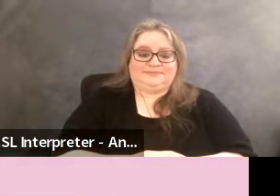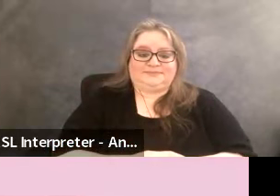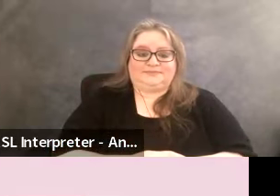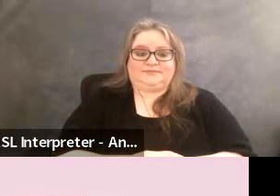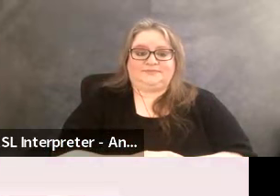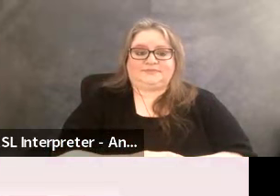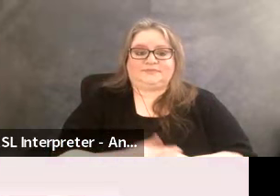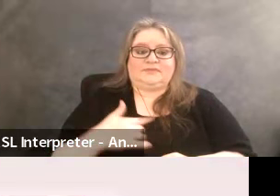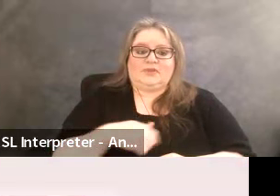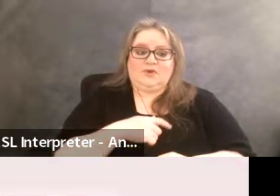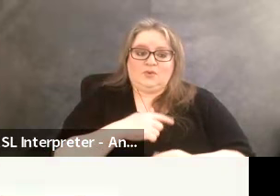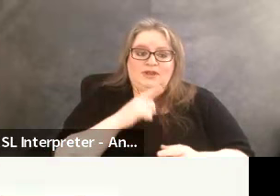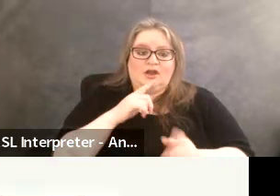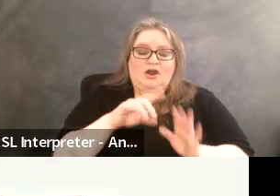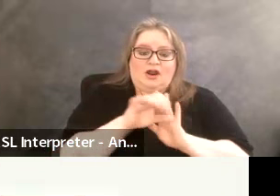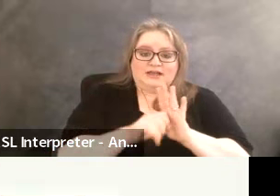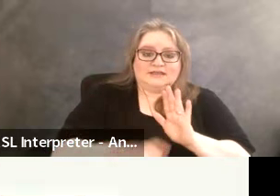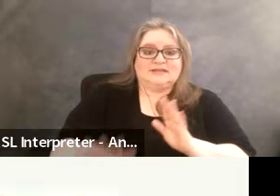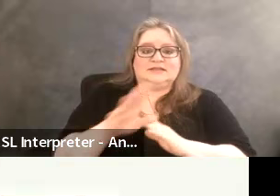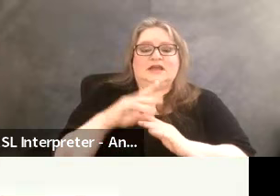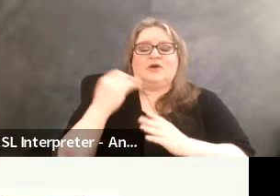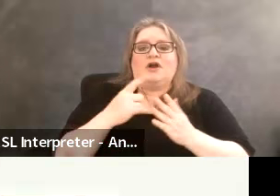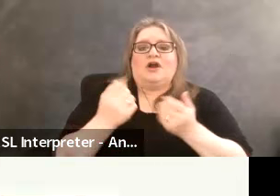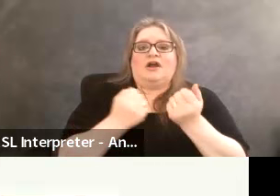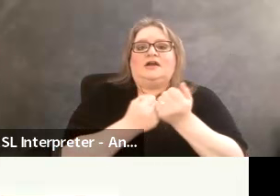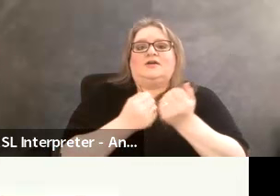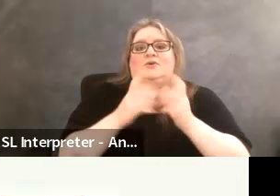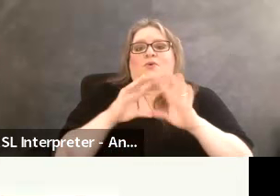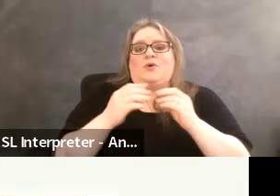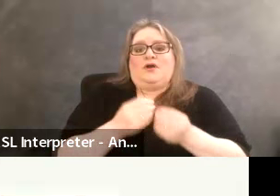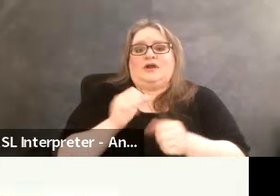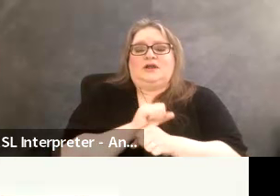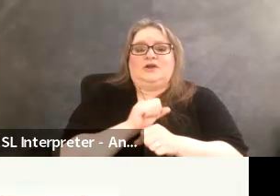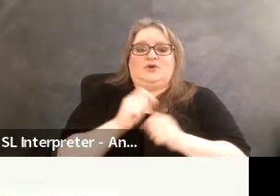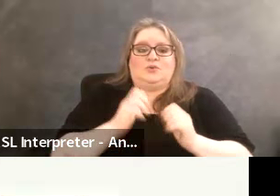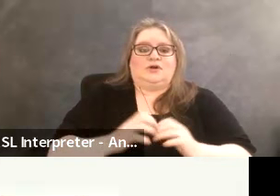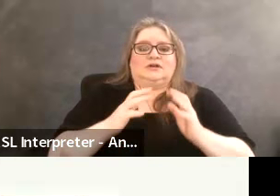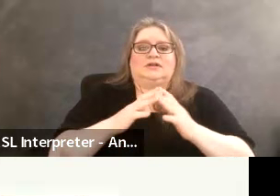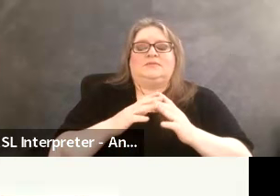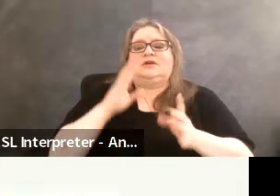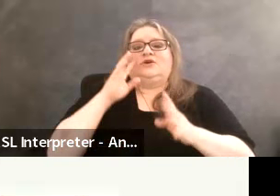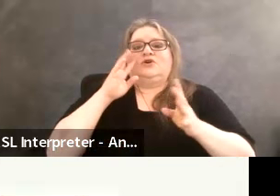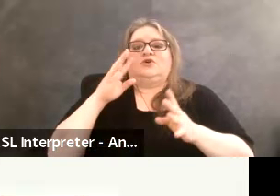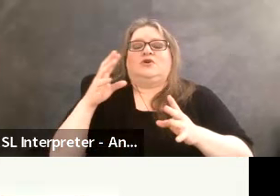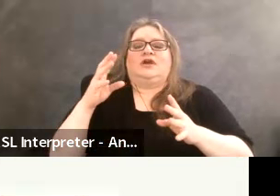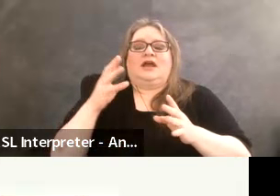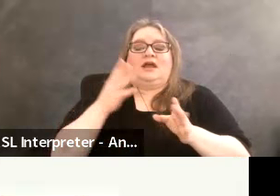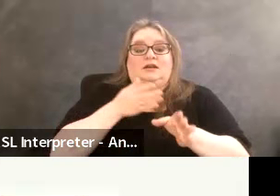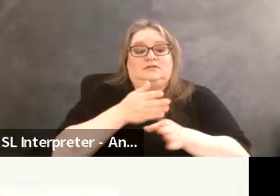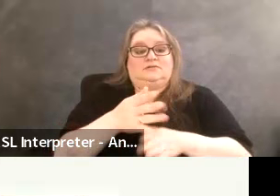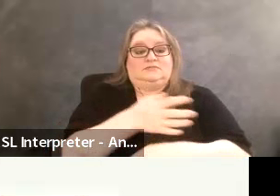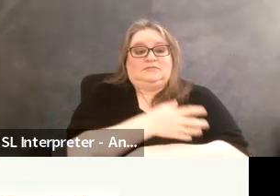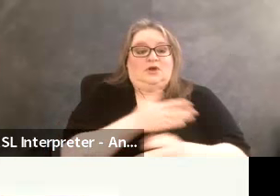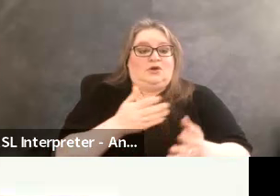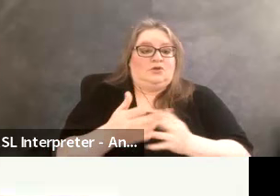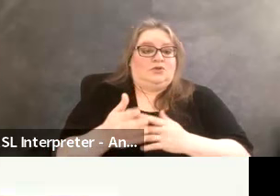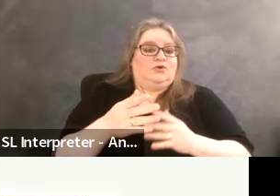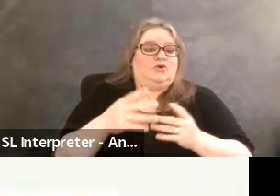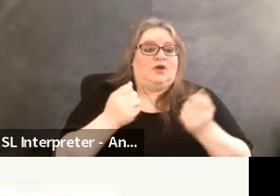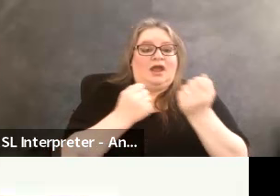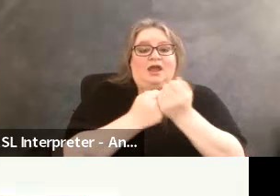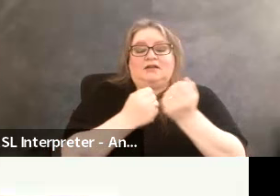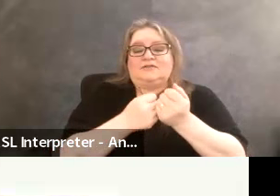We are a statewide arts advocacy organization that works to build the creative sector's power through advocacy, policy change,